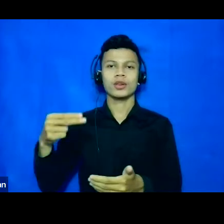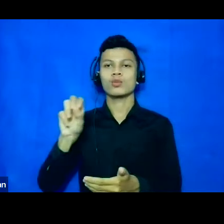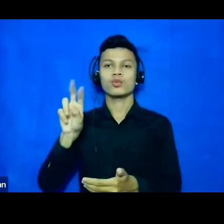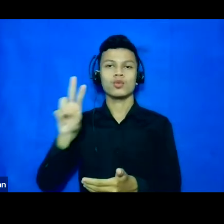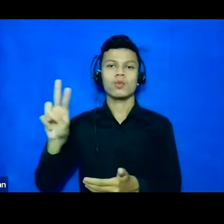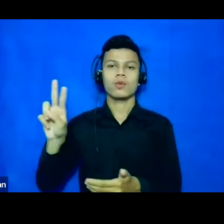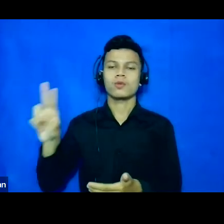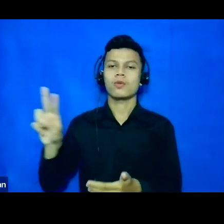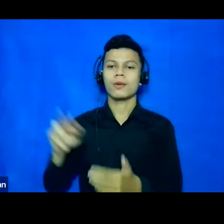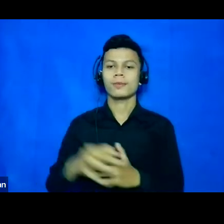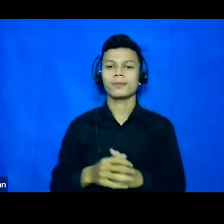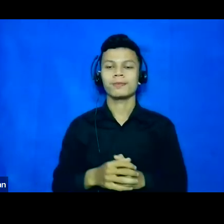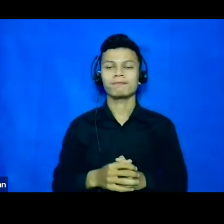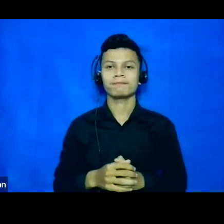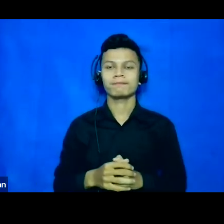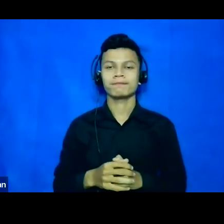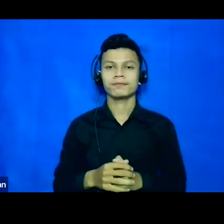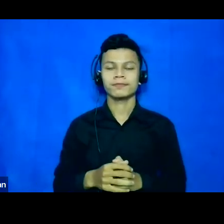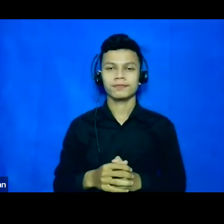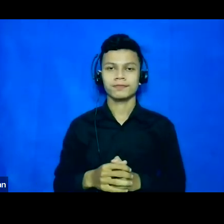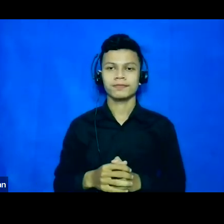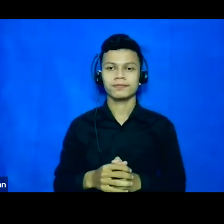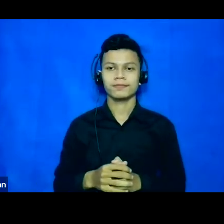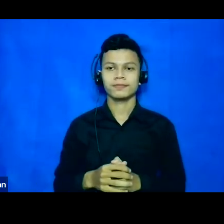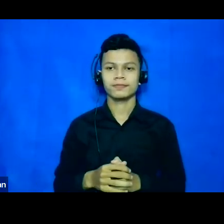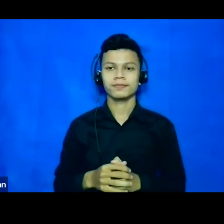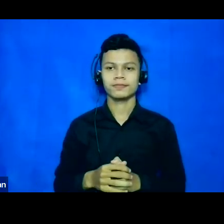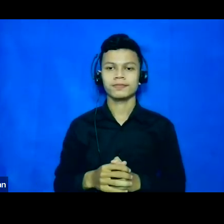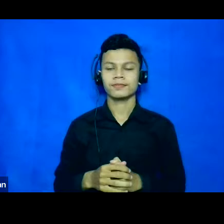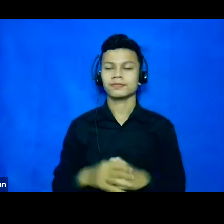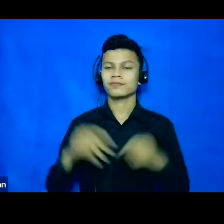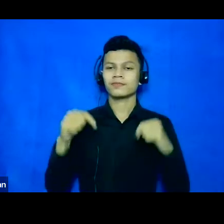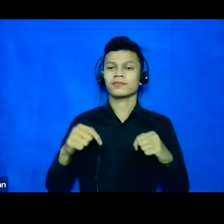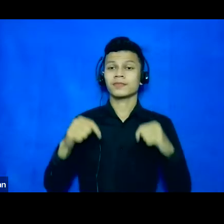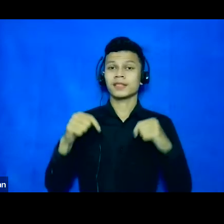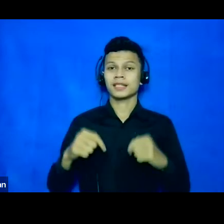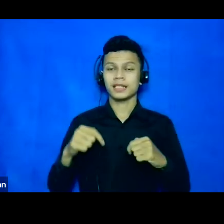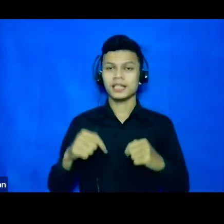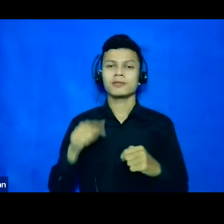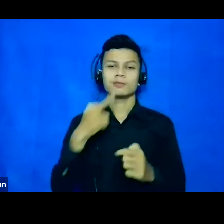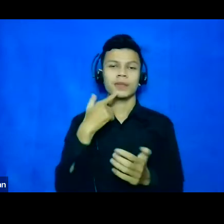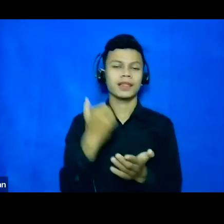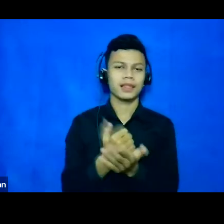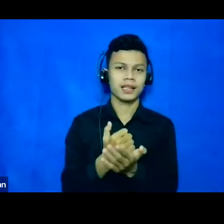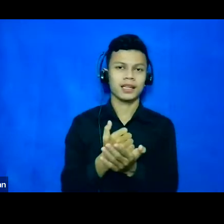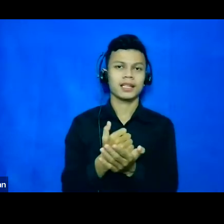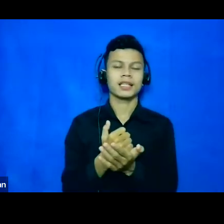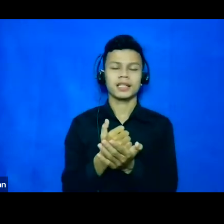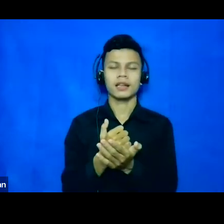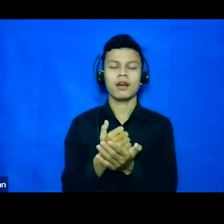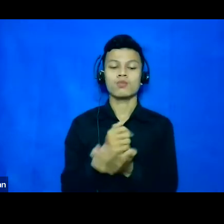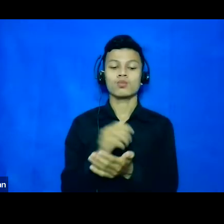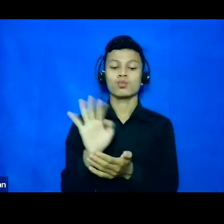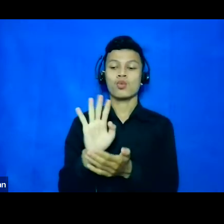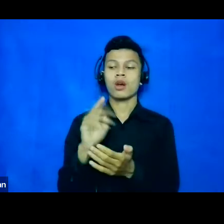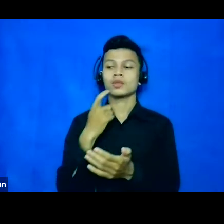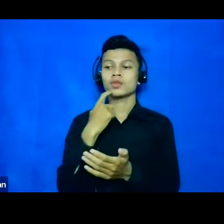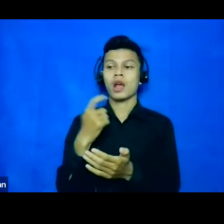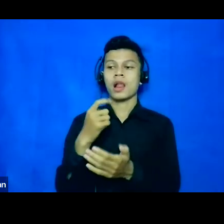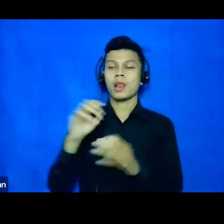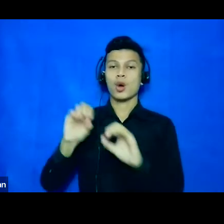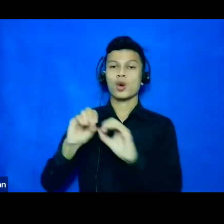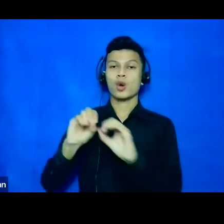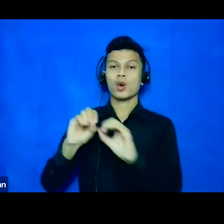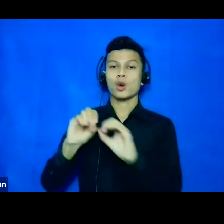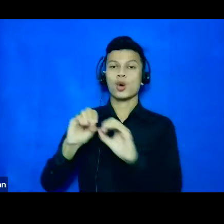it is very important, not only for CSO across the world, but also for